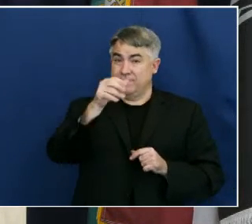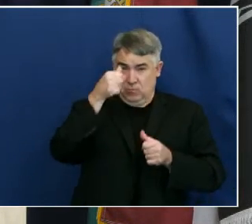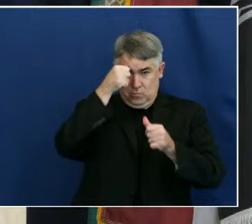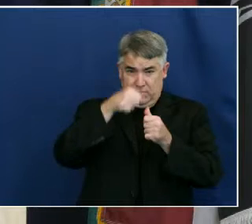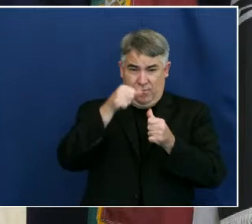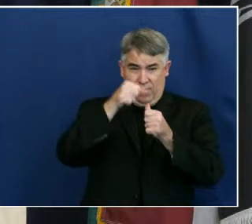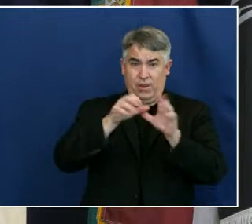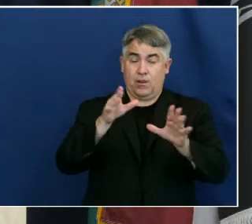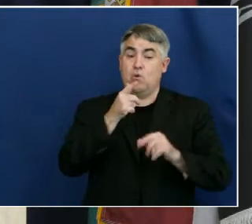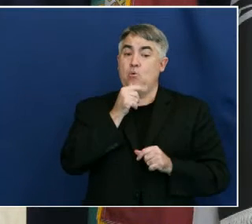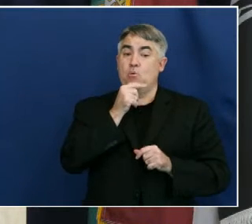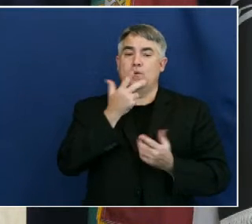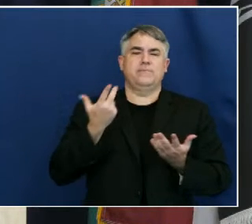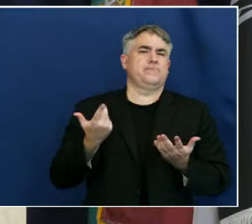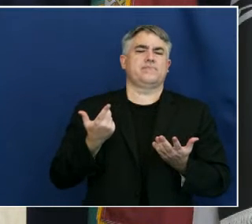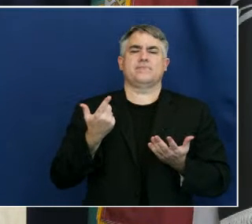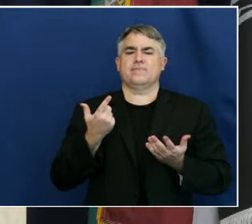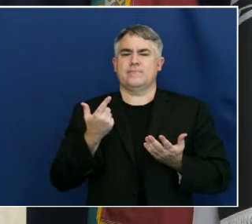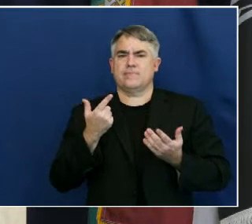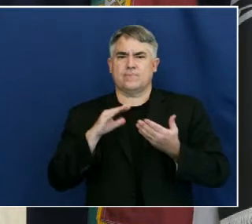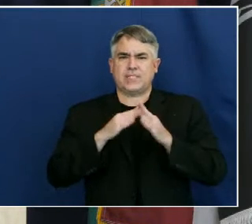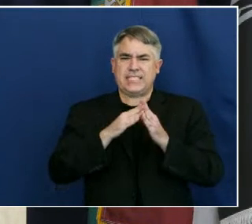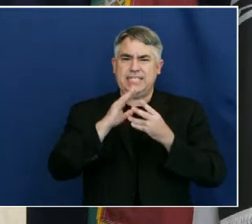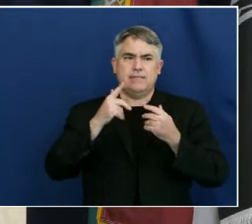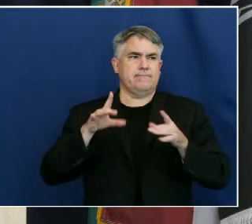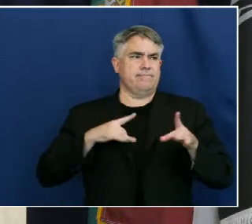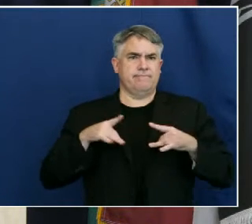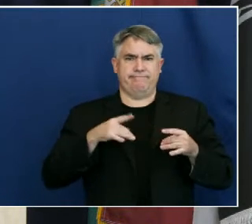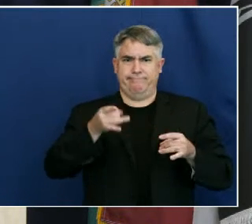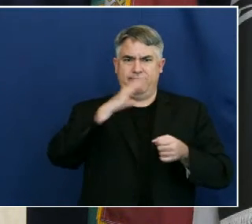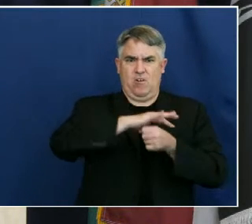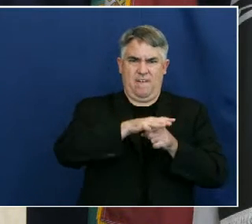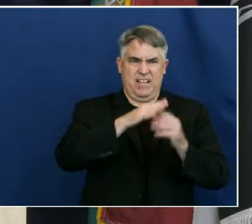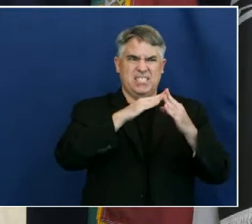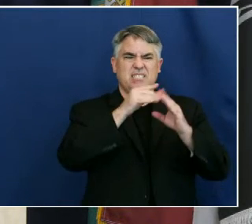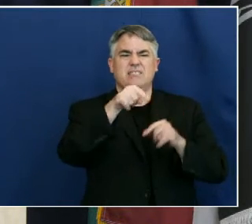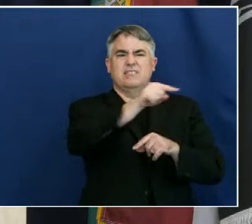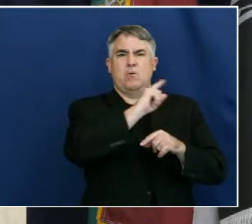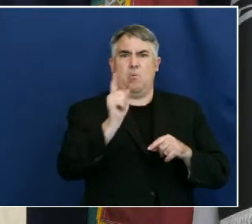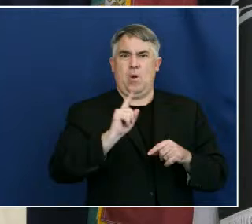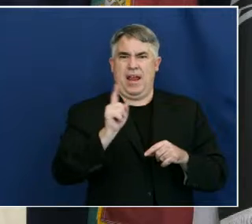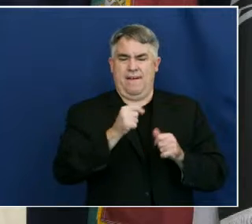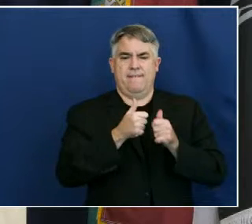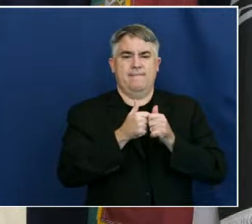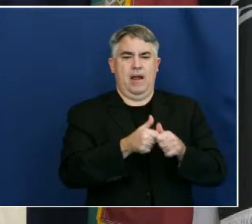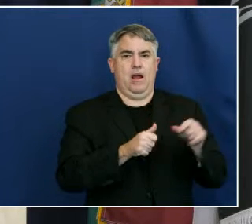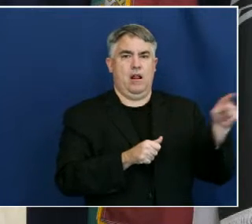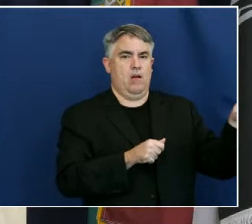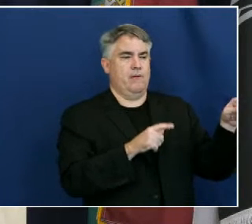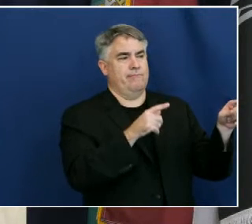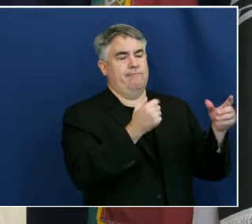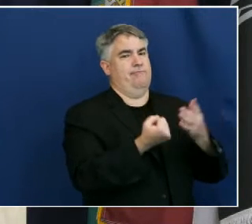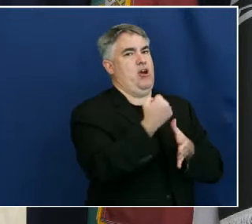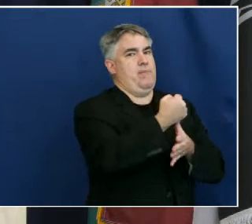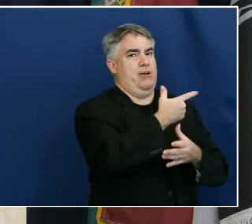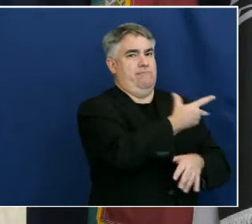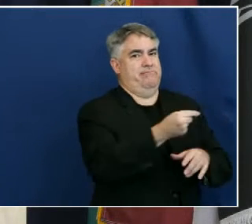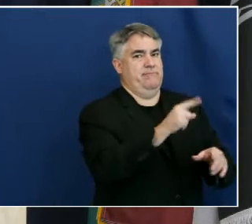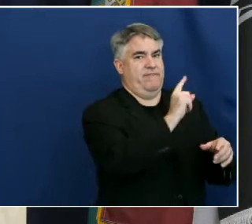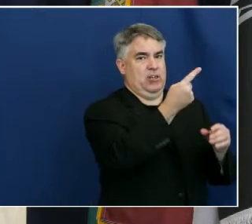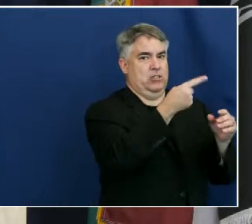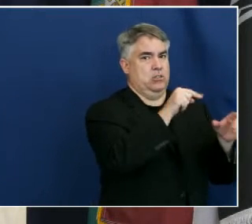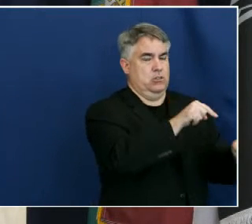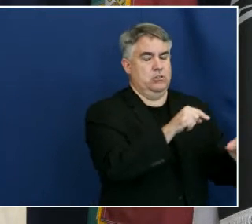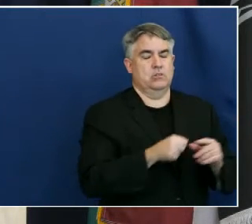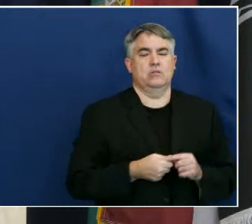scheduling those directly with the districts. Folks can go to that website to sign up for more information. If you are not K through 12 but education and